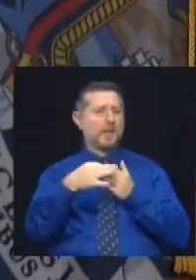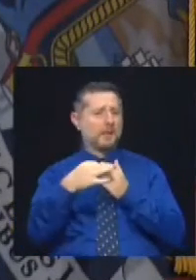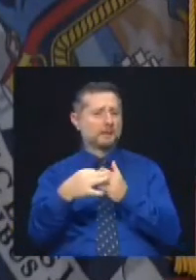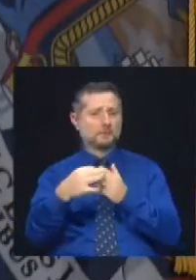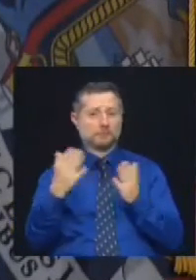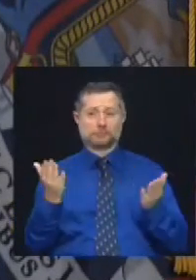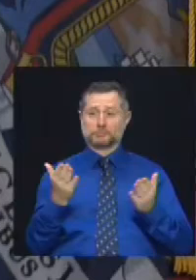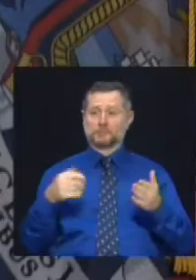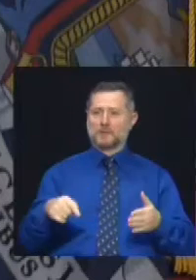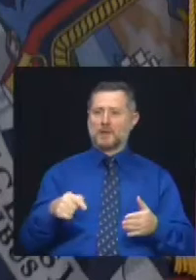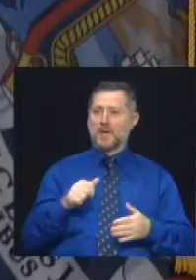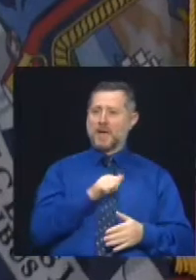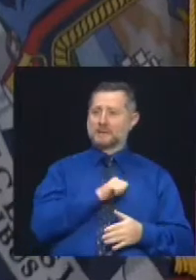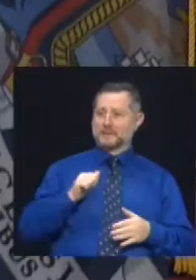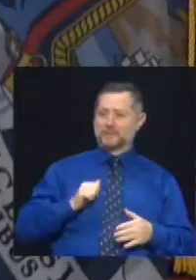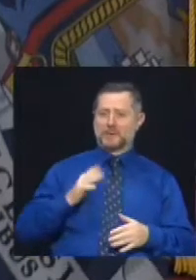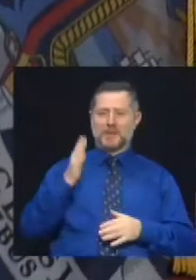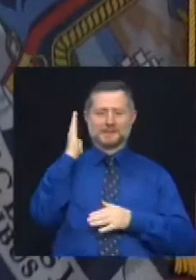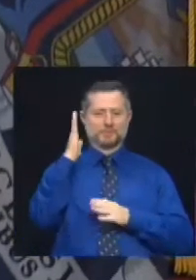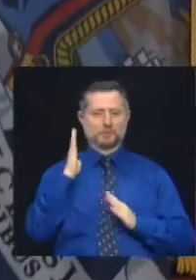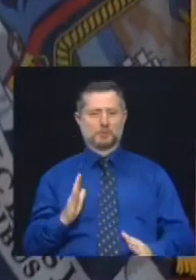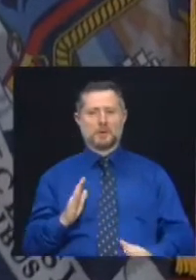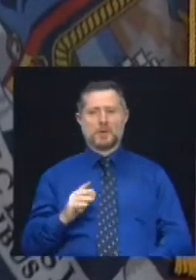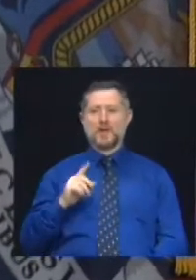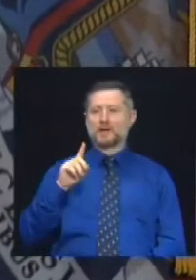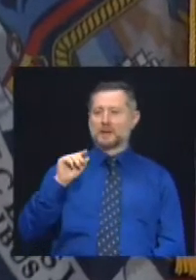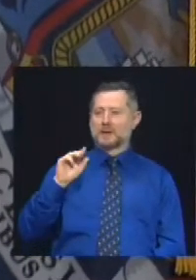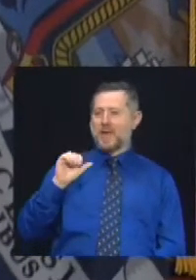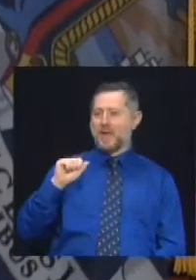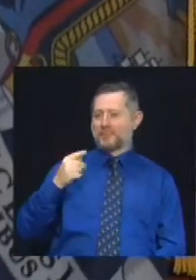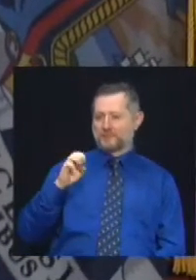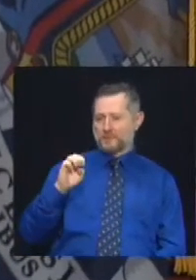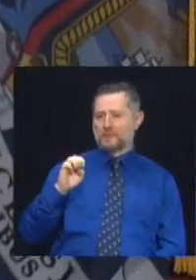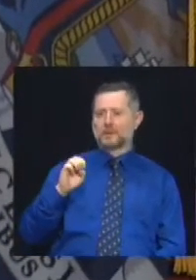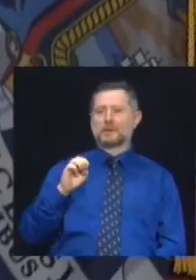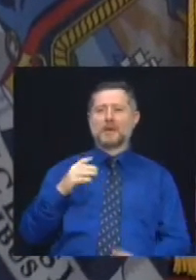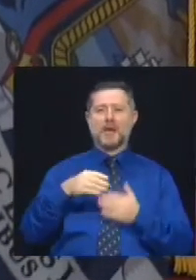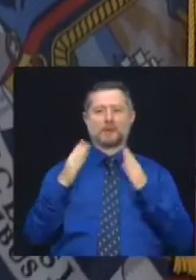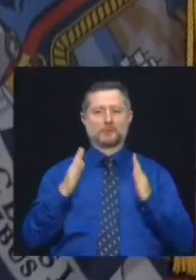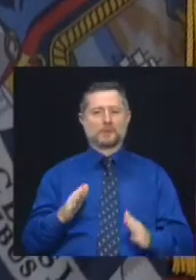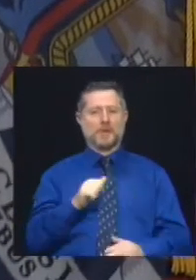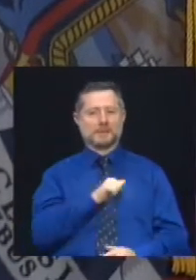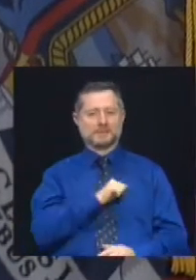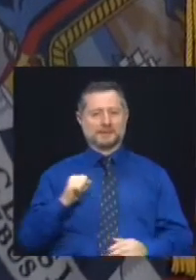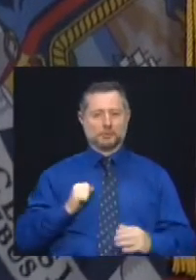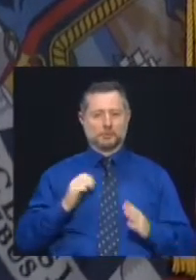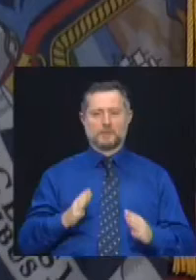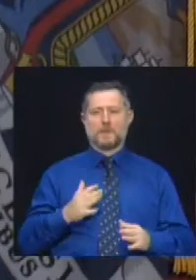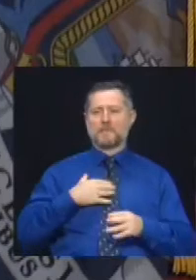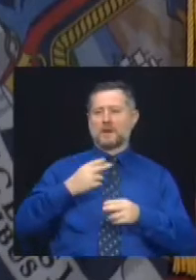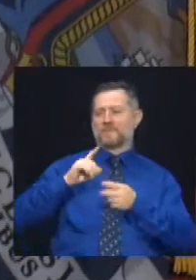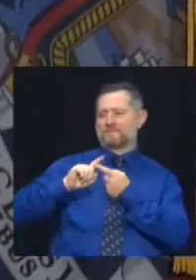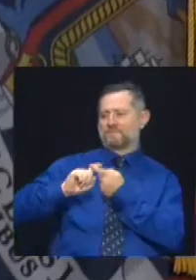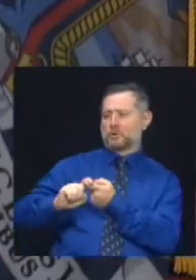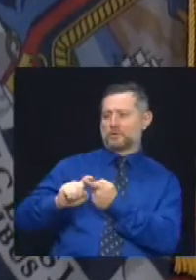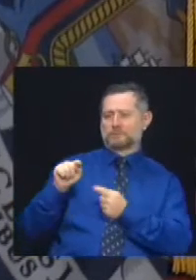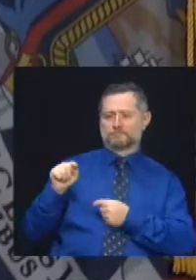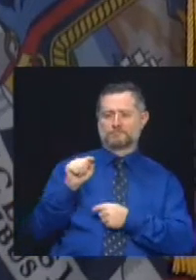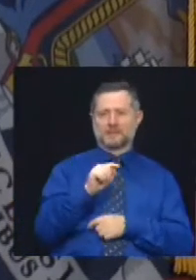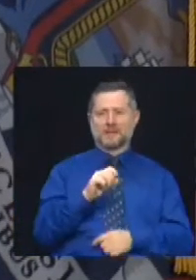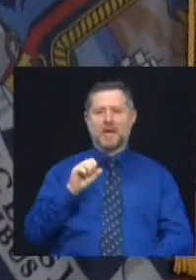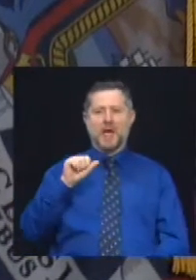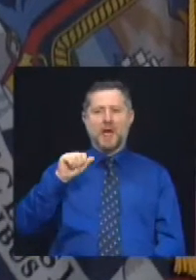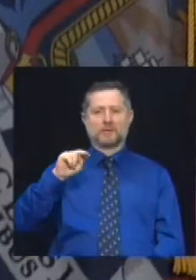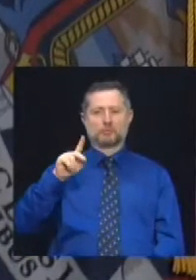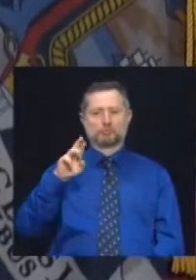Assembly Speaker Carl Heastie, Majority Leader of the Senate, my great friend Andre Stewart Cousins. We've been on a long